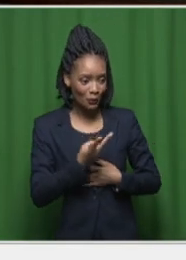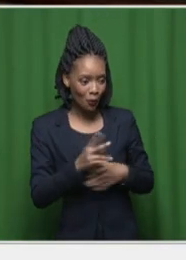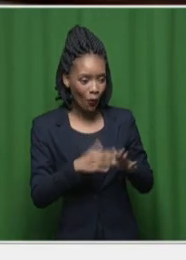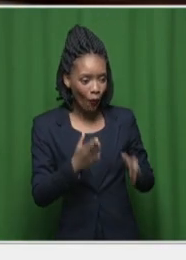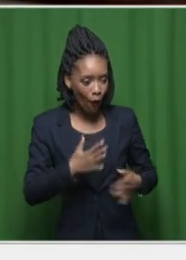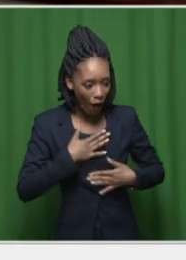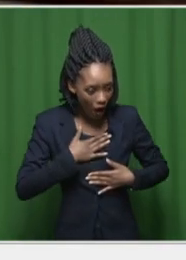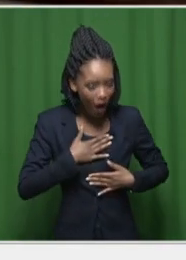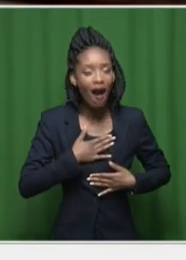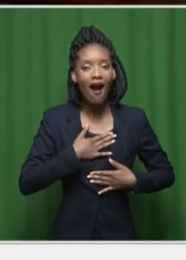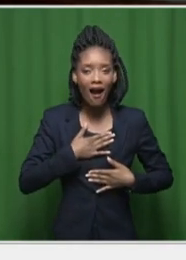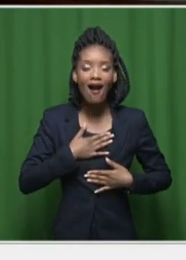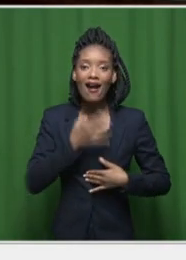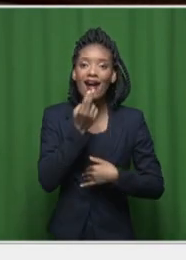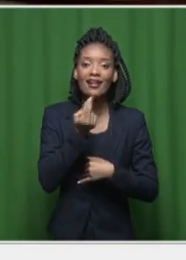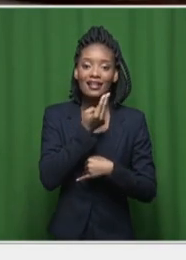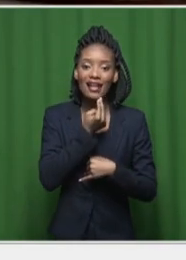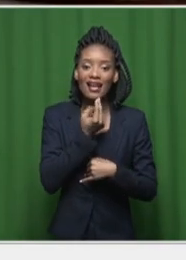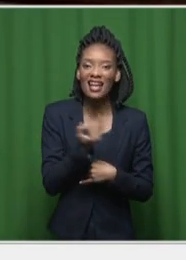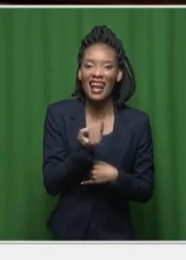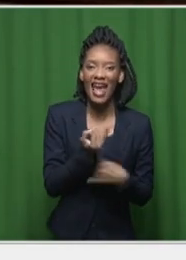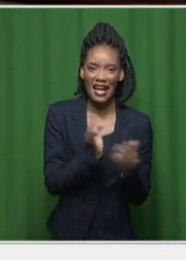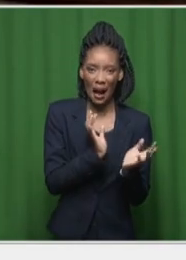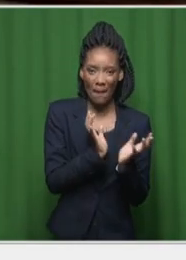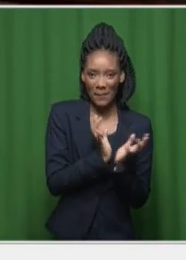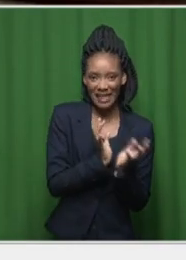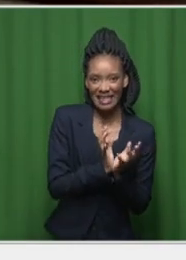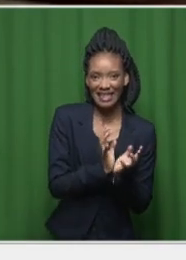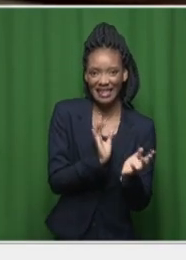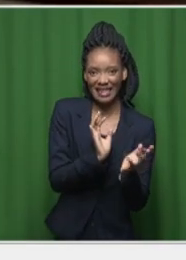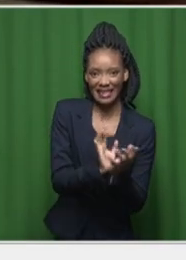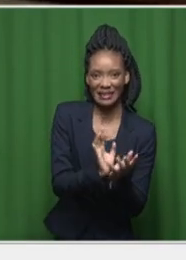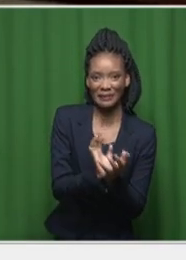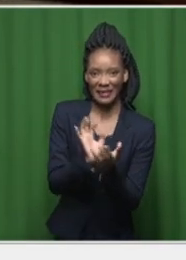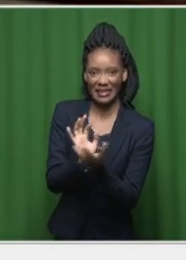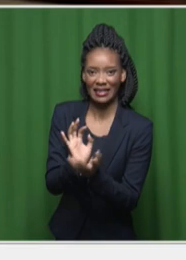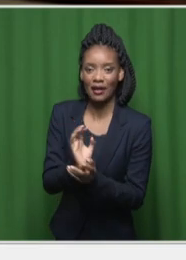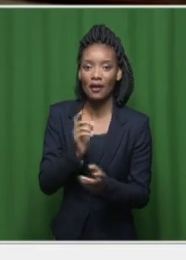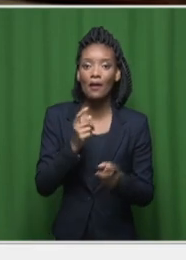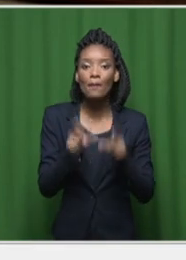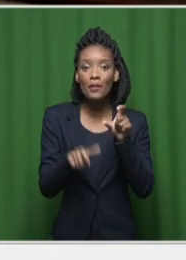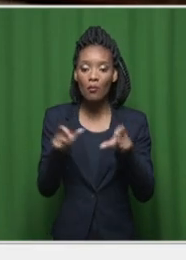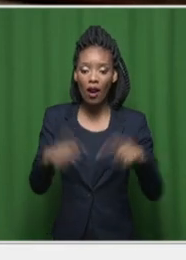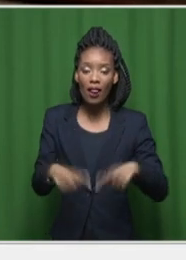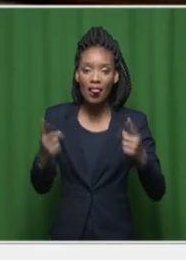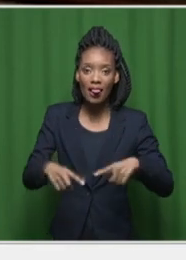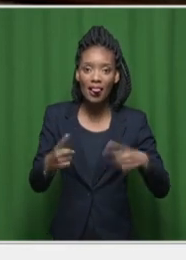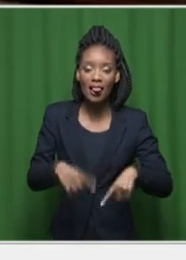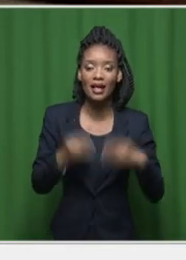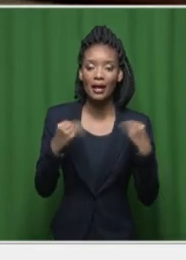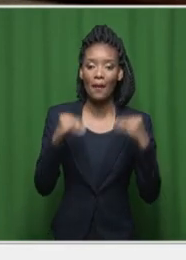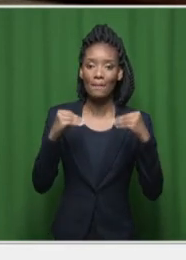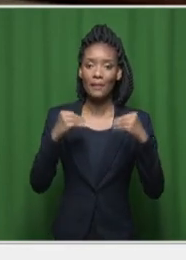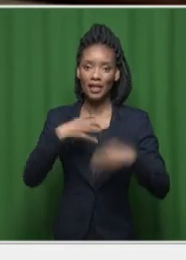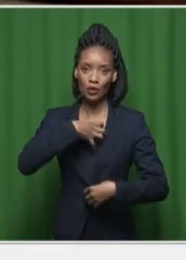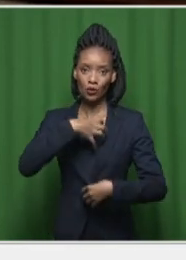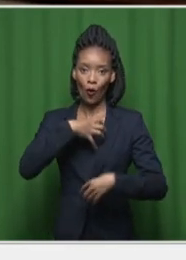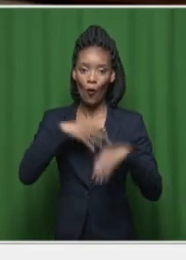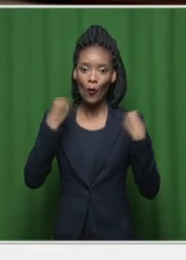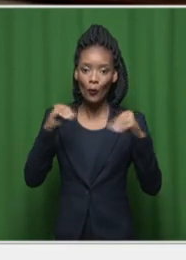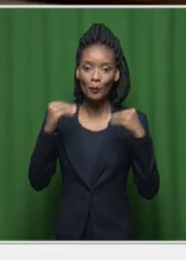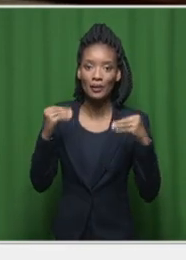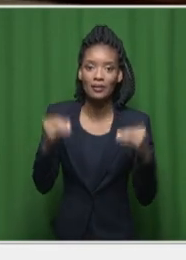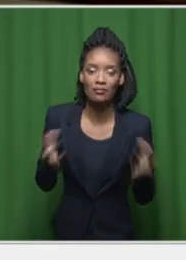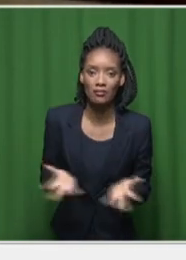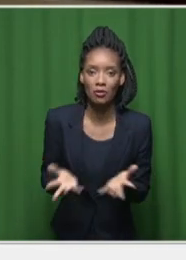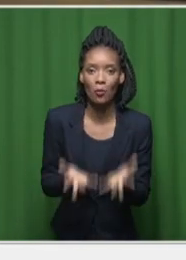this was set up as a meeting destination. So people are there. They're here to do business and they're here to promote their businesses with regard to